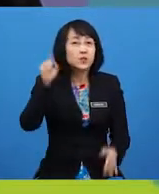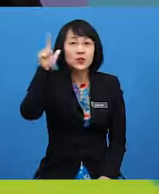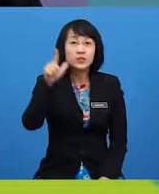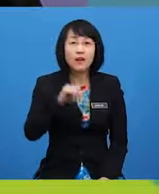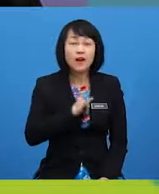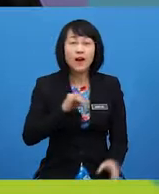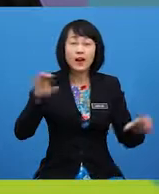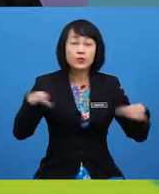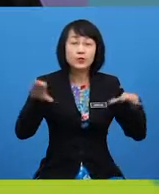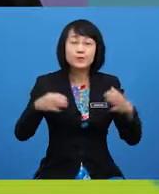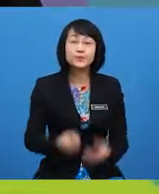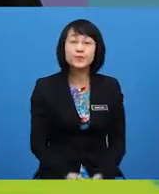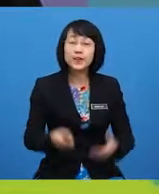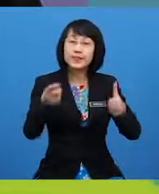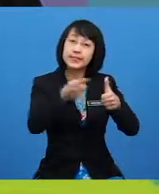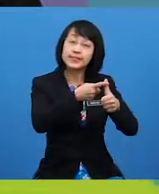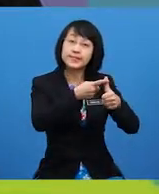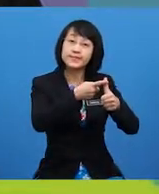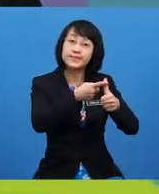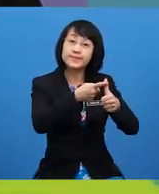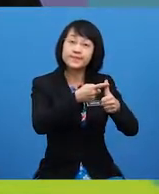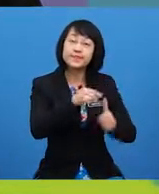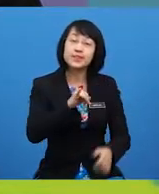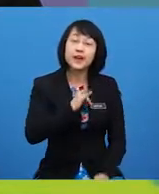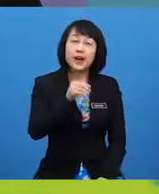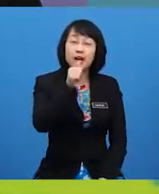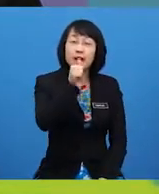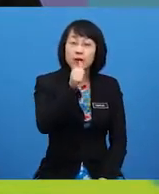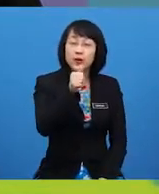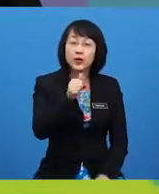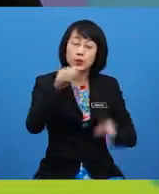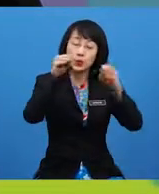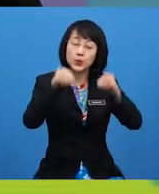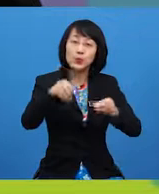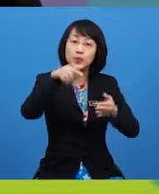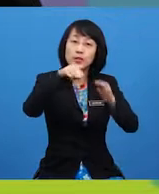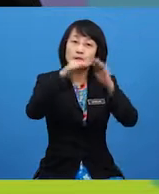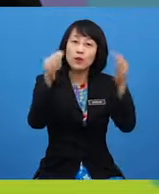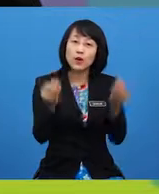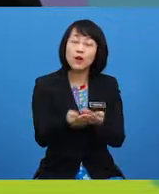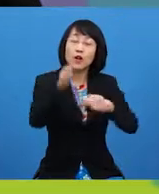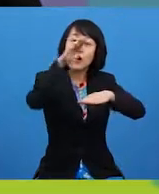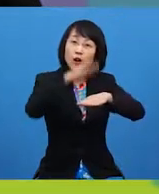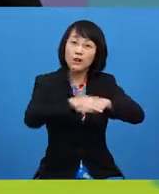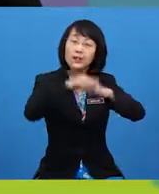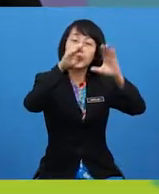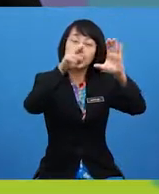Okay then, firstly, I am going to put this ball on the